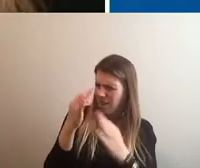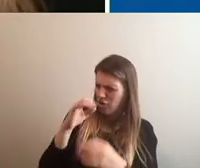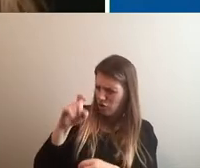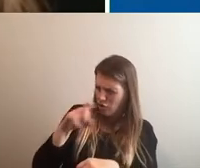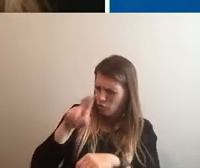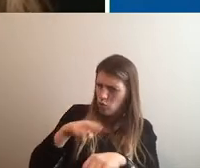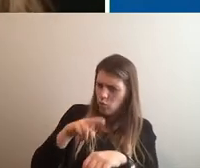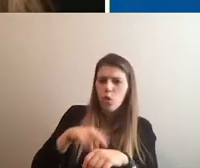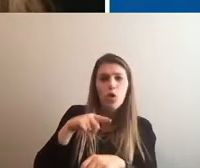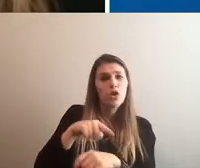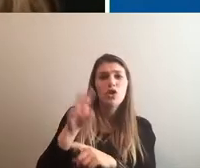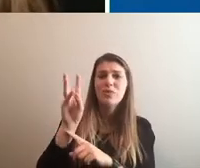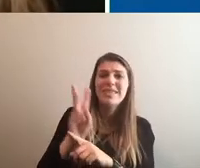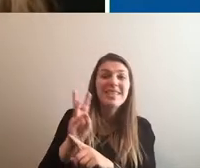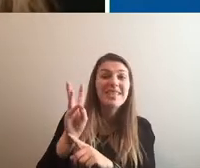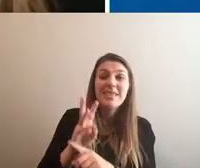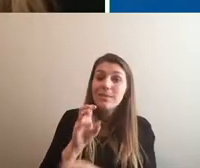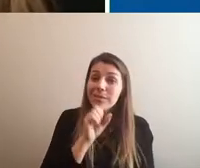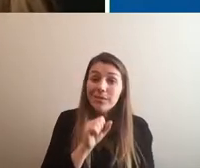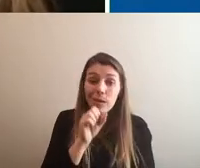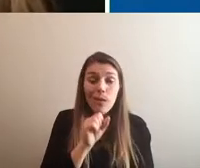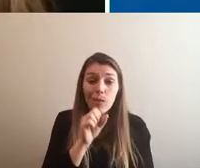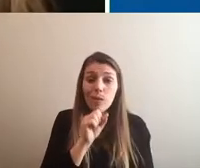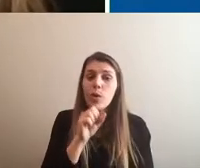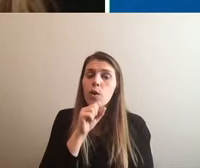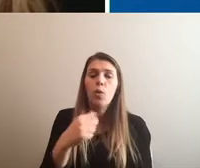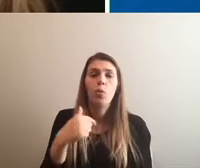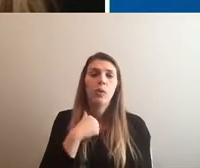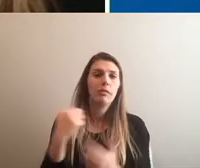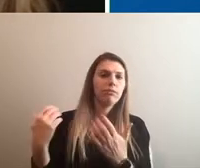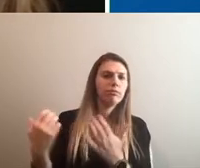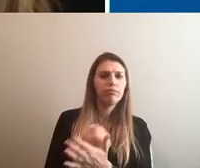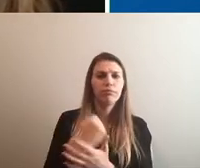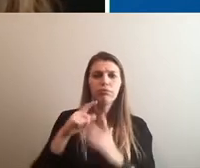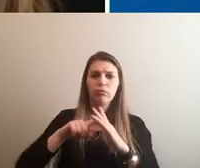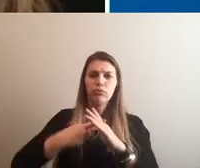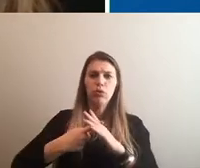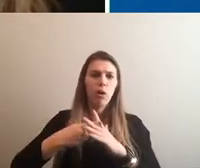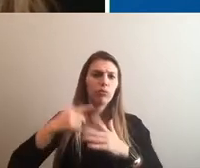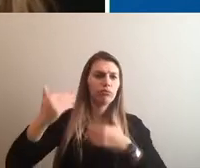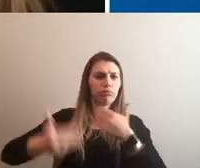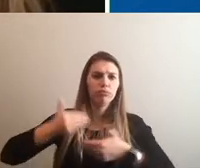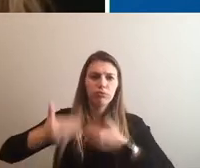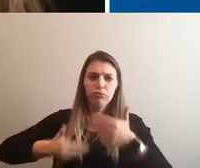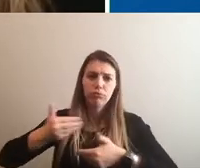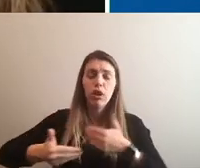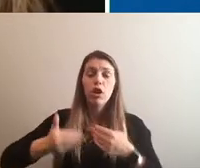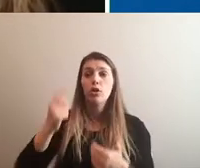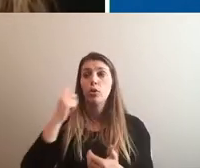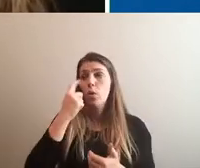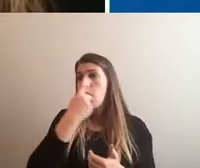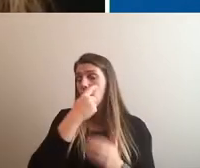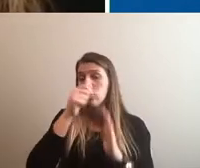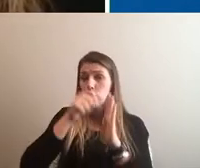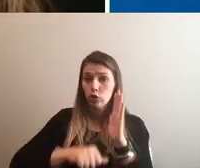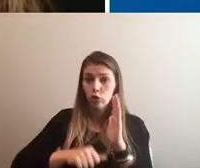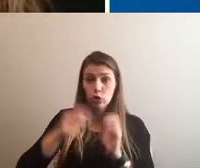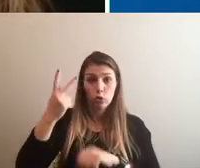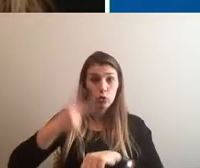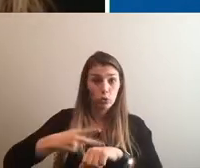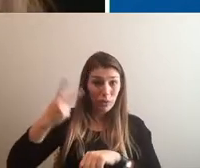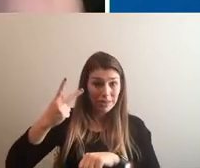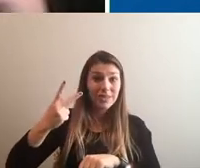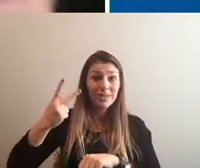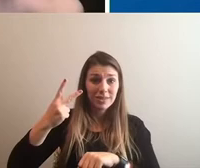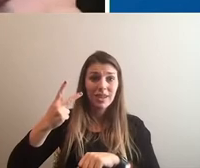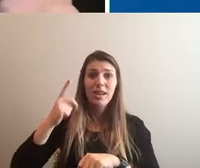only 6 months old, and we jumped on it and got it going. And after two eye surgeries,